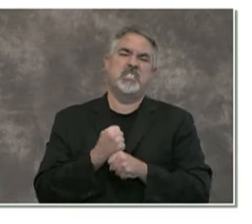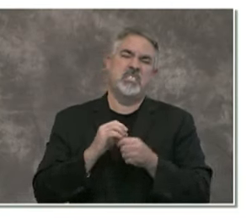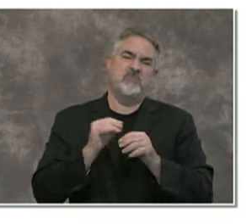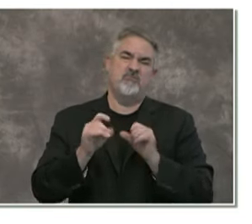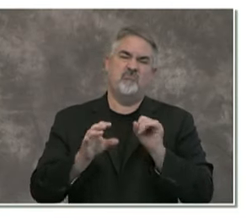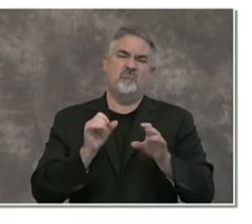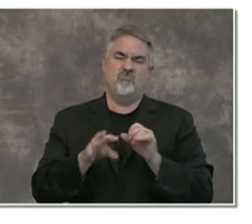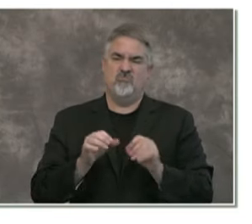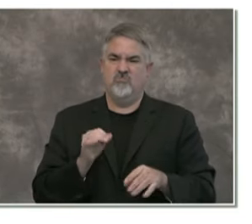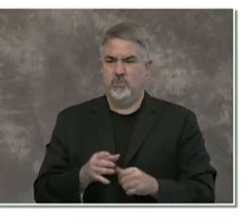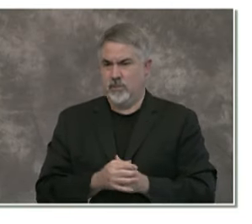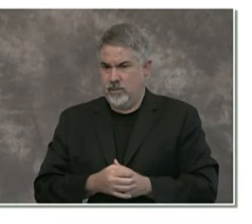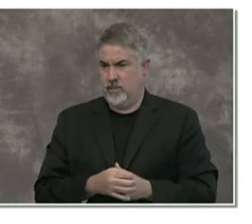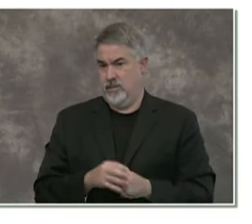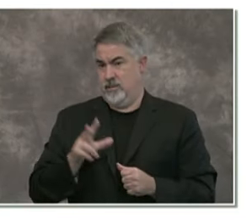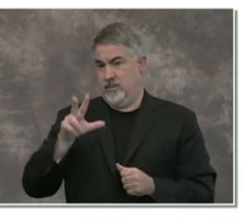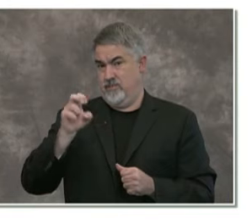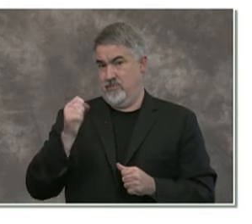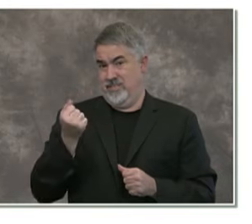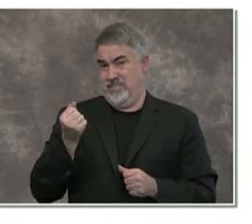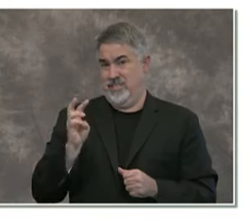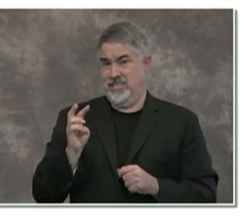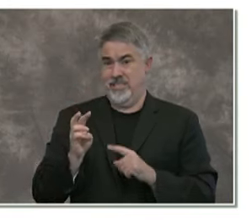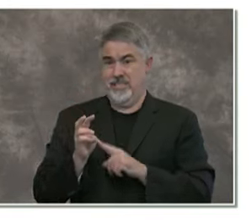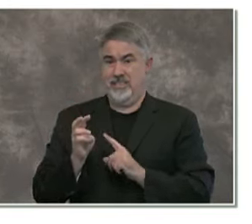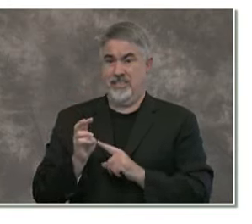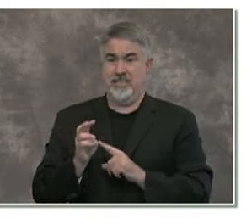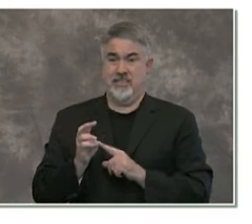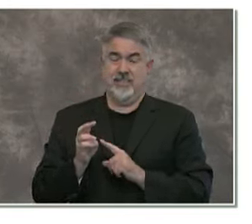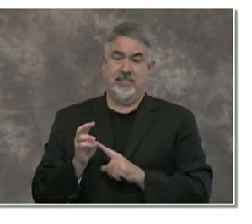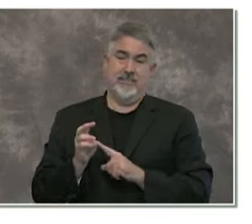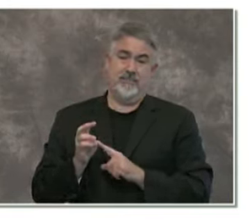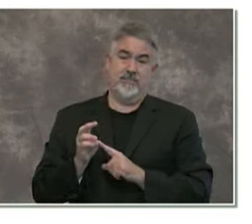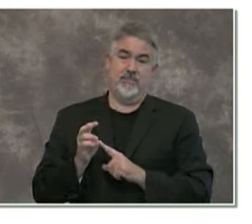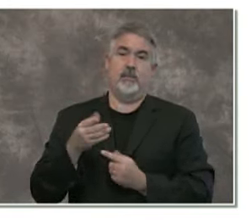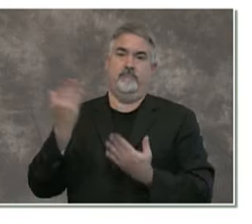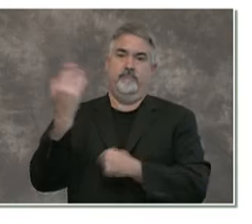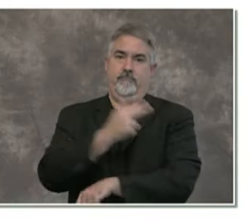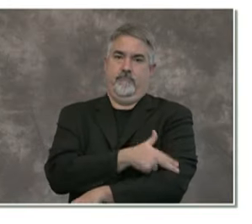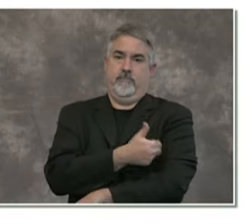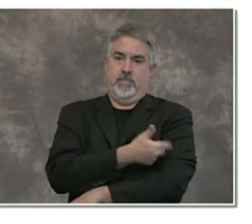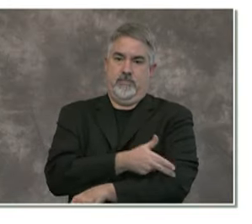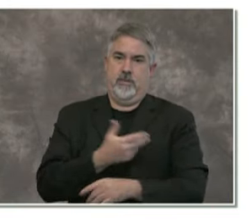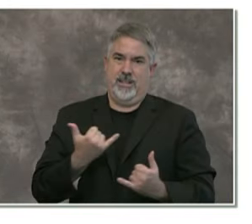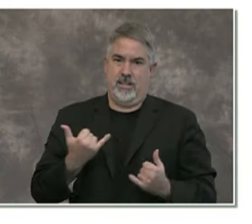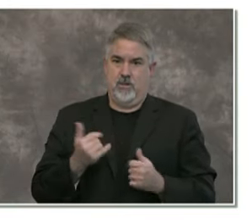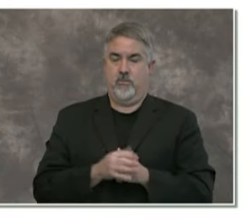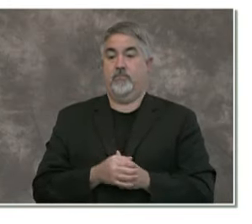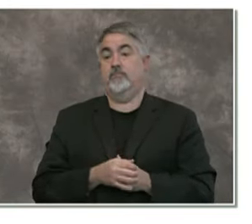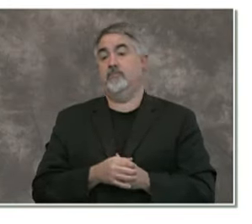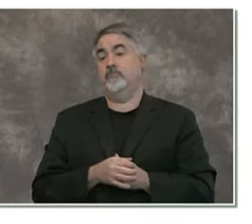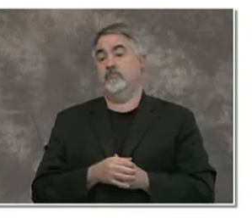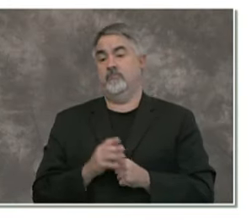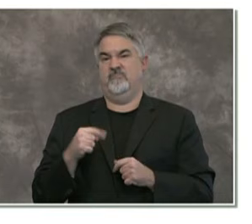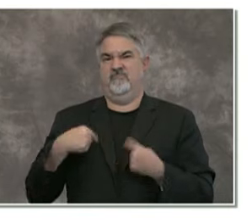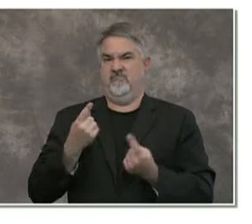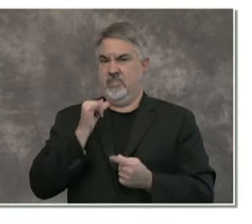316, or 20.7% of our total number of cases have been hospitalized, and this is maintained since